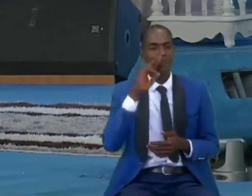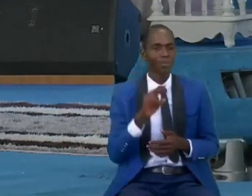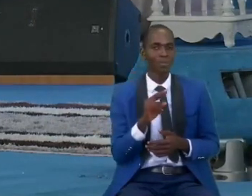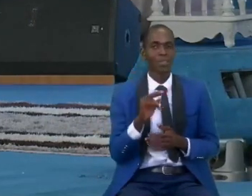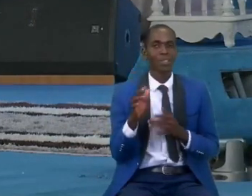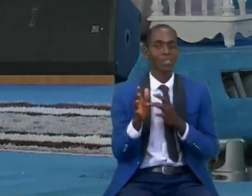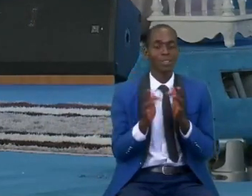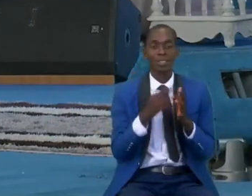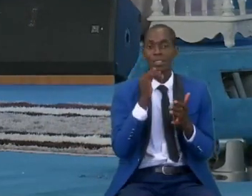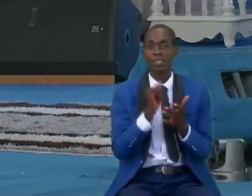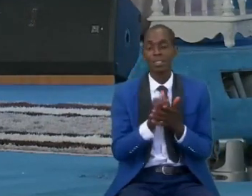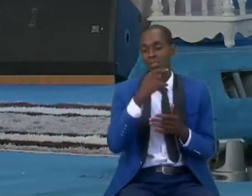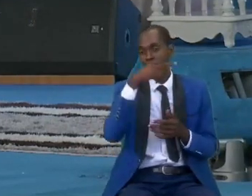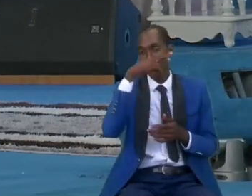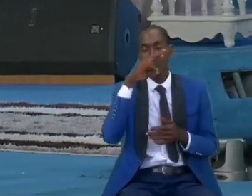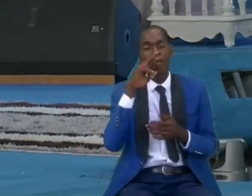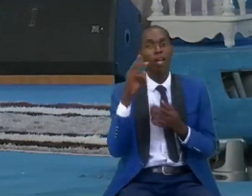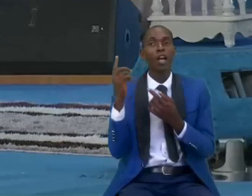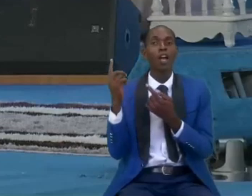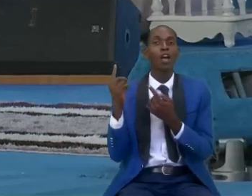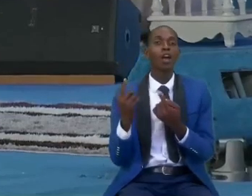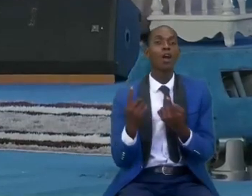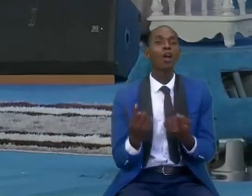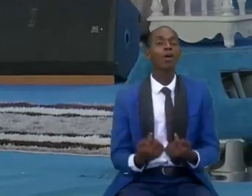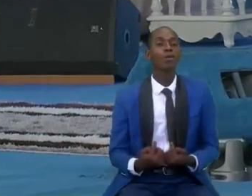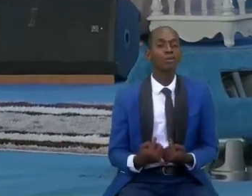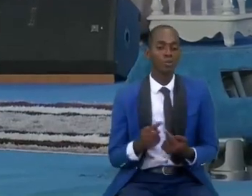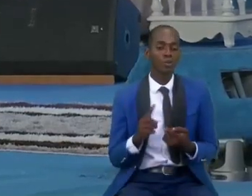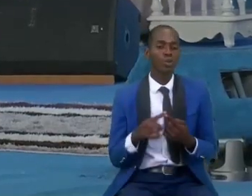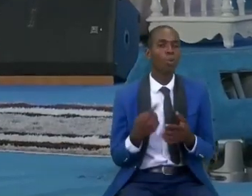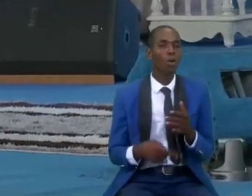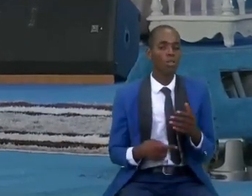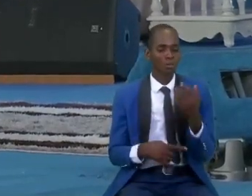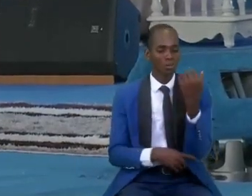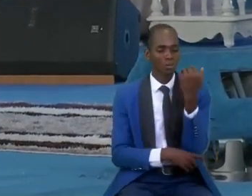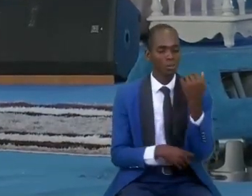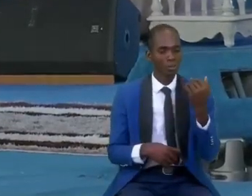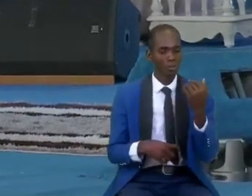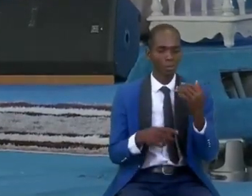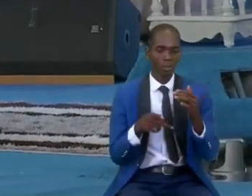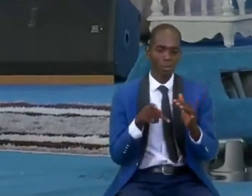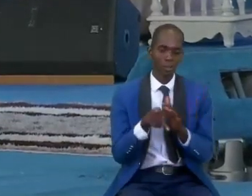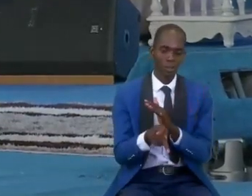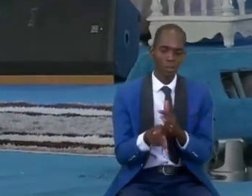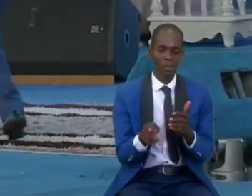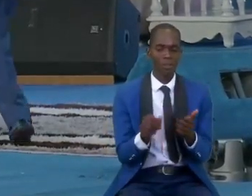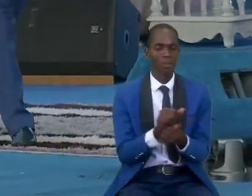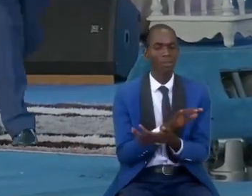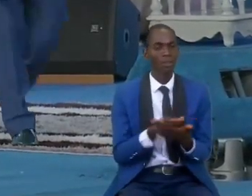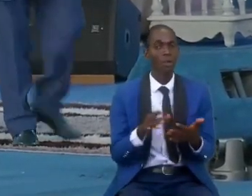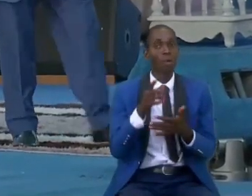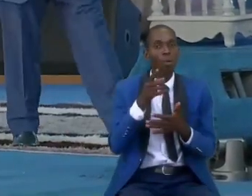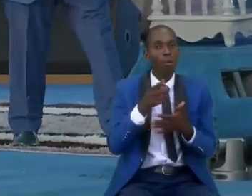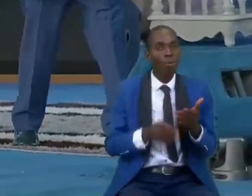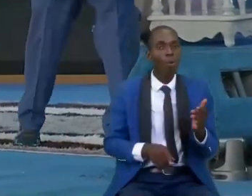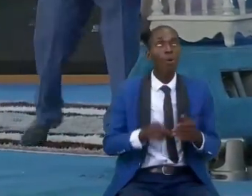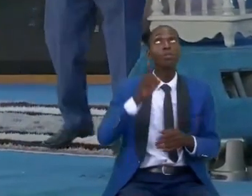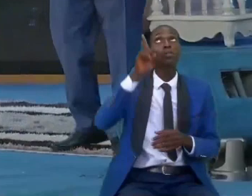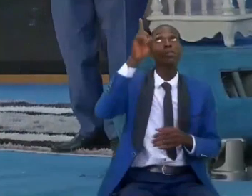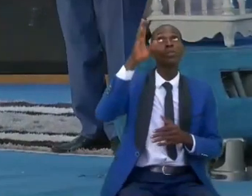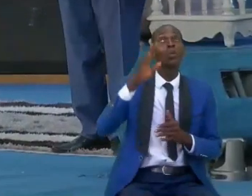steal, to kill, to destroy what God has formed for himself. Satan wants